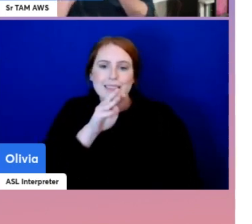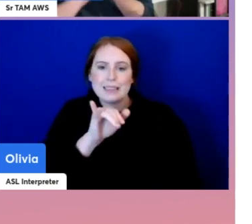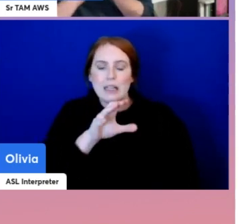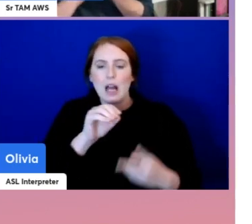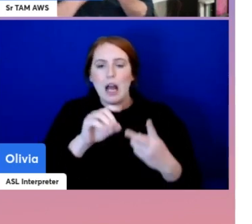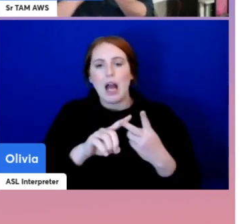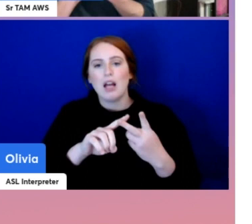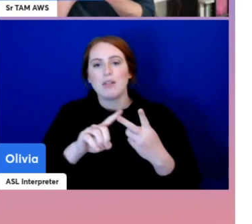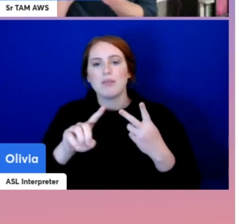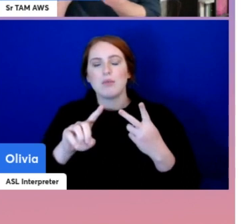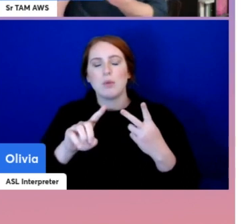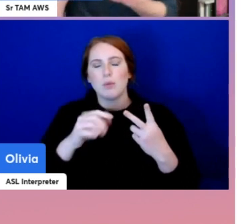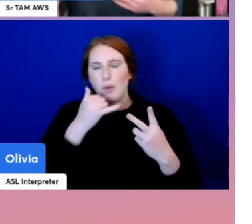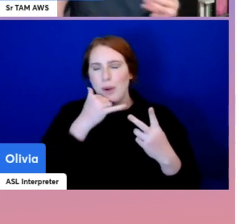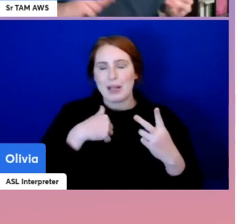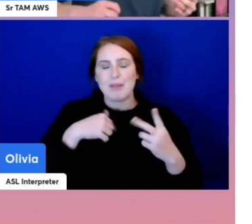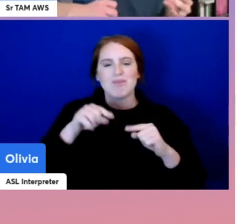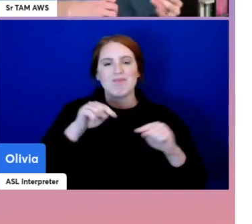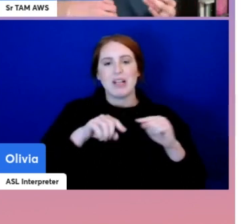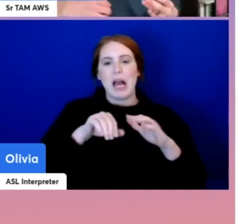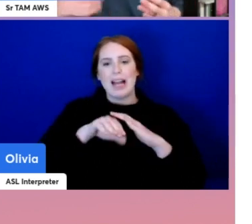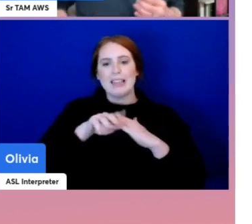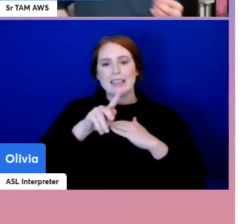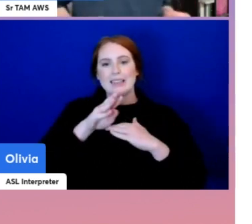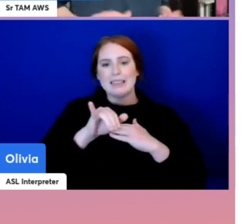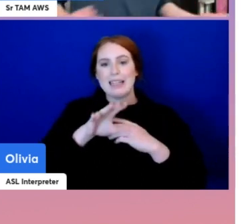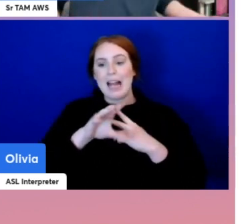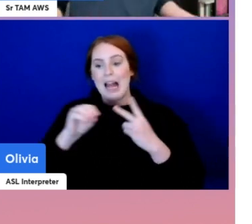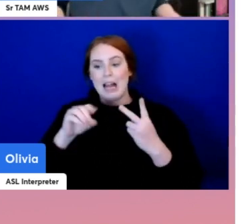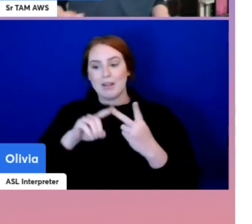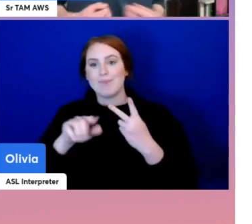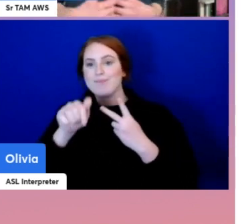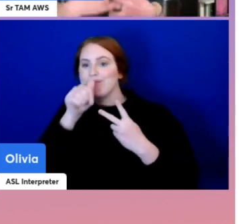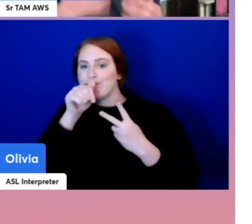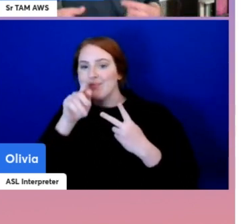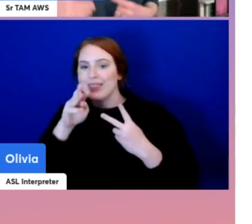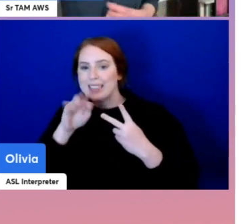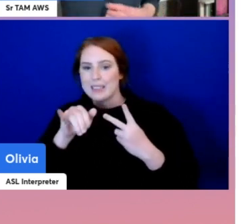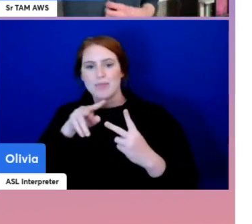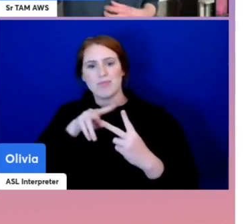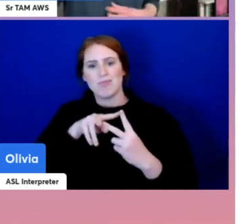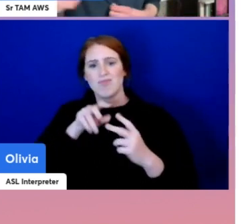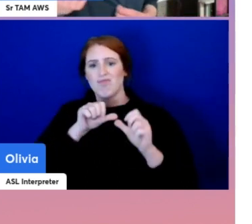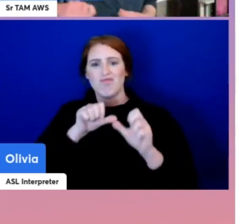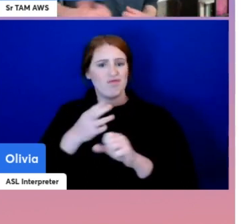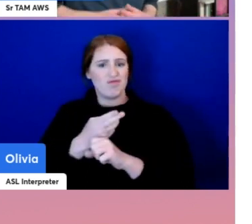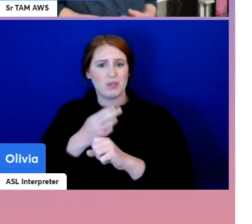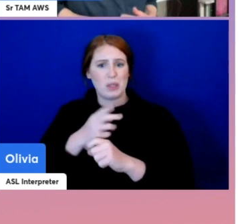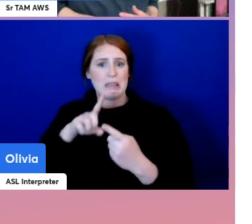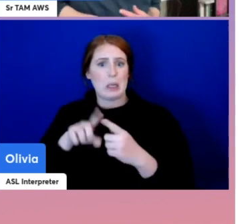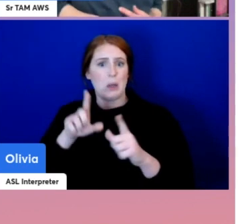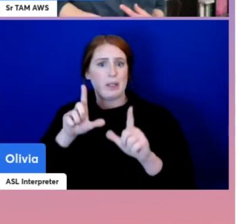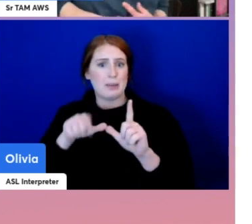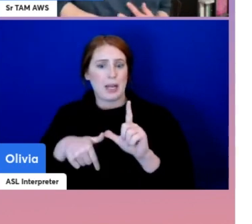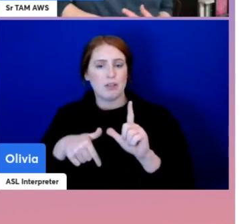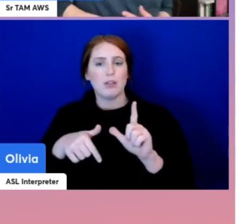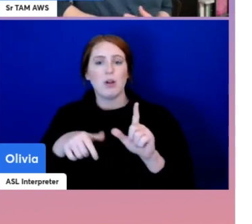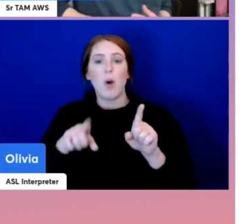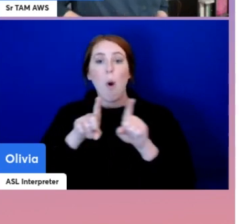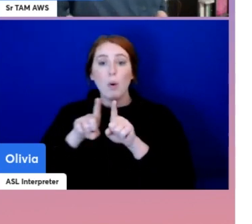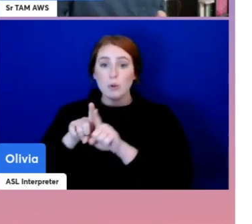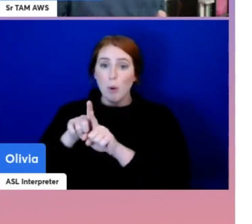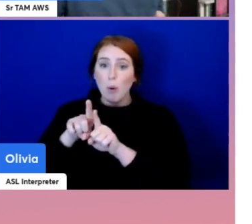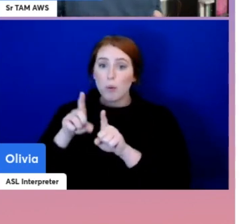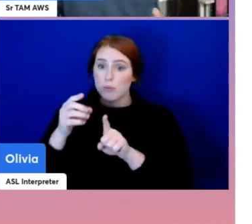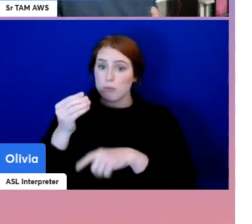an access key and a secret key, and you can use those until they expire. In fact, in